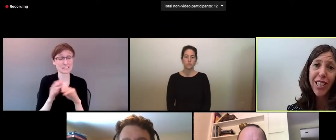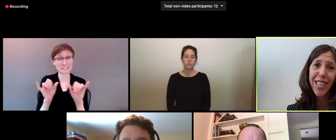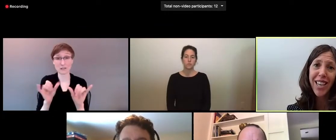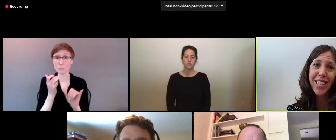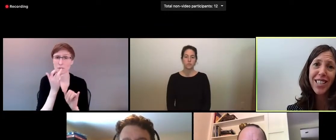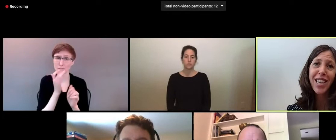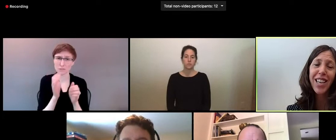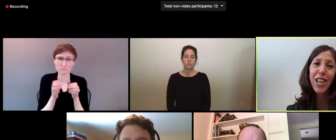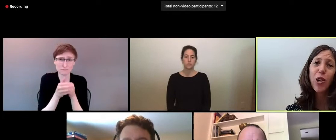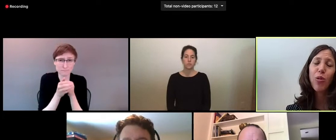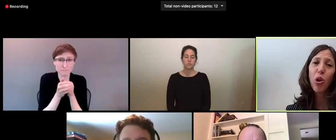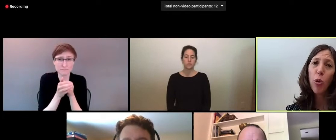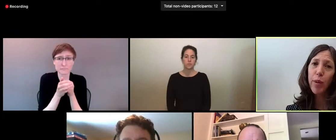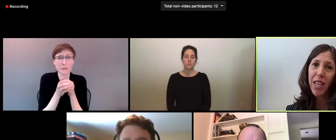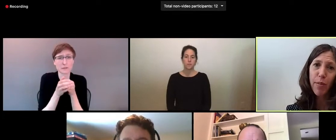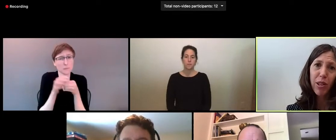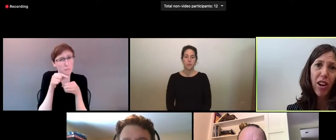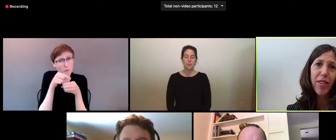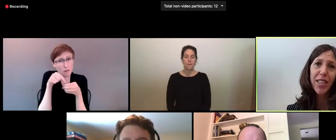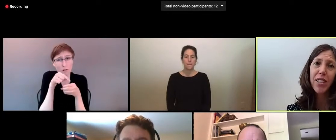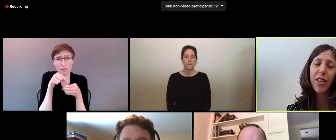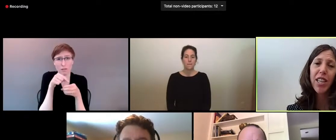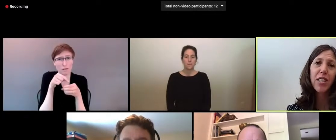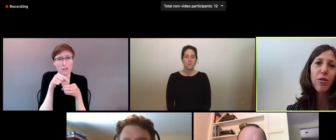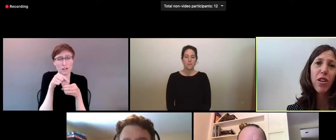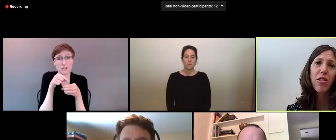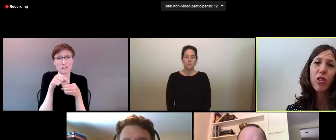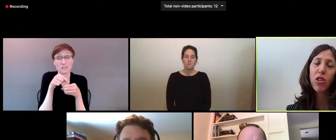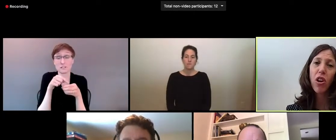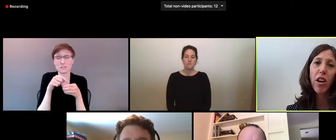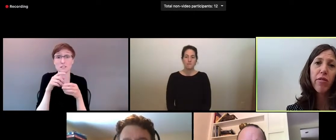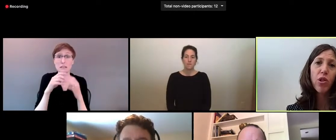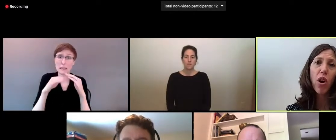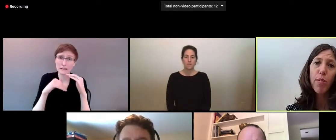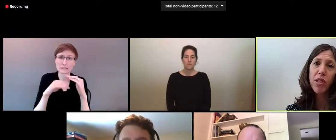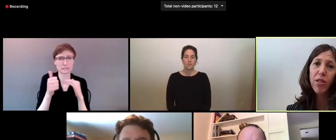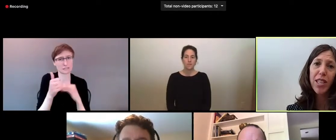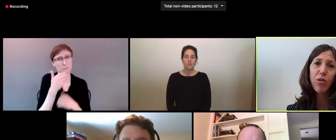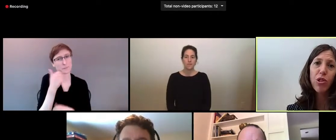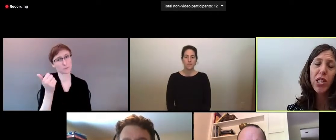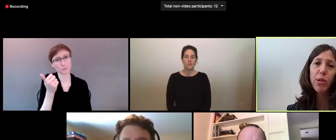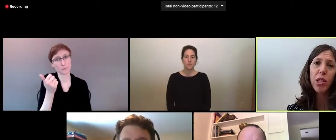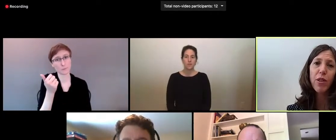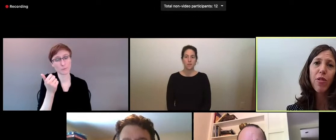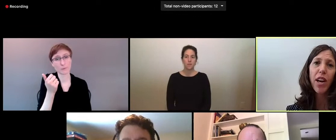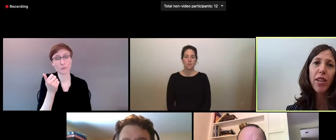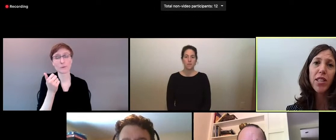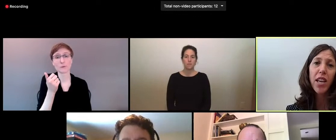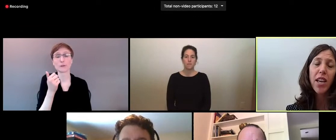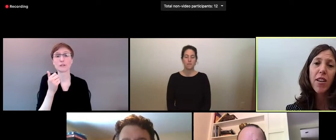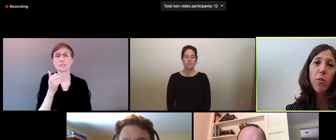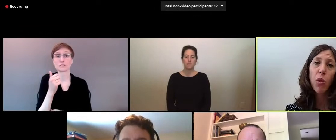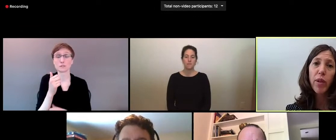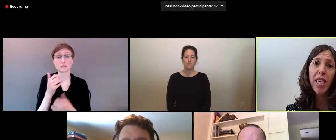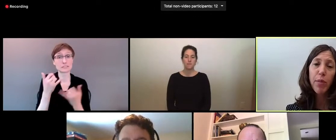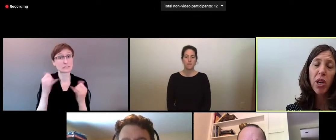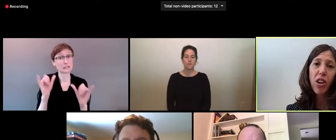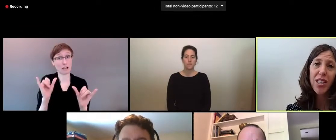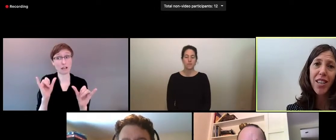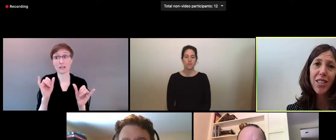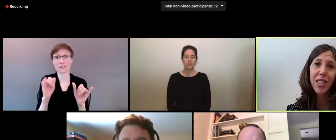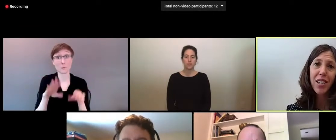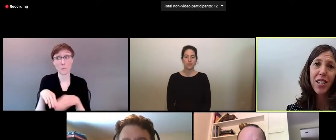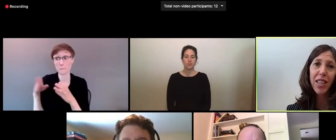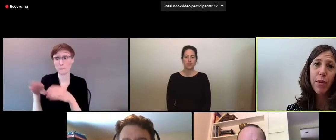we're early days, we're opening up a lot of activities. There's a lot of new opportunities for transmission of the virus. The more we